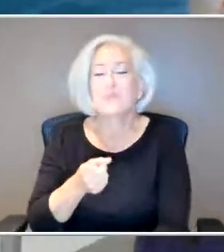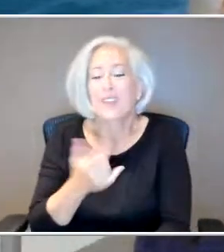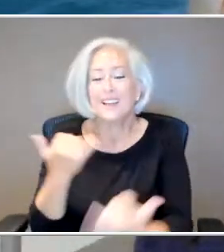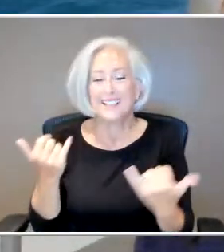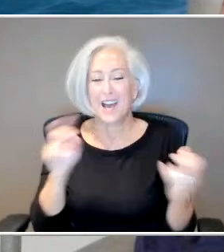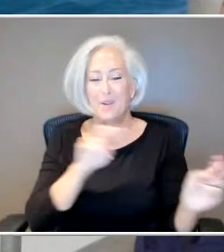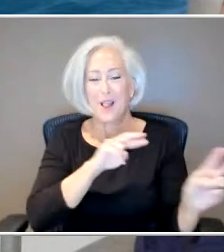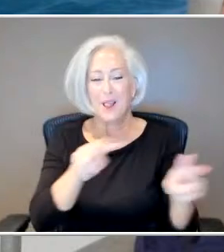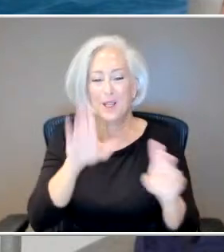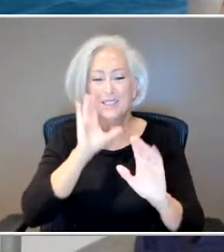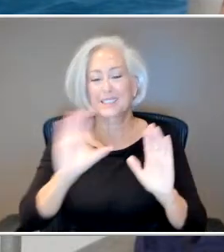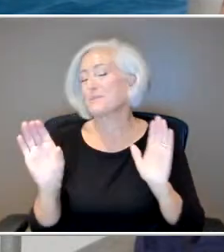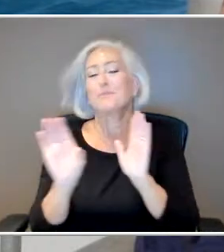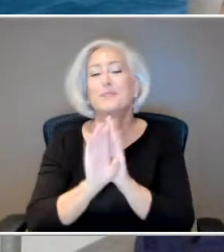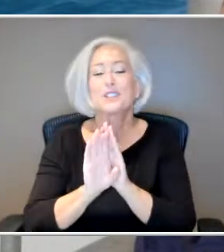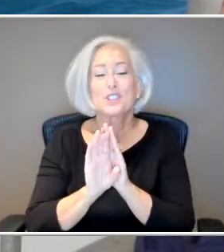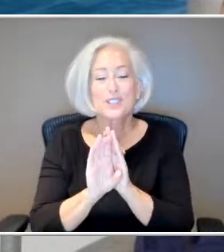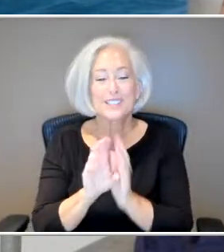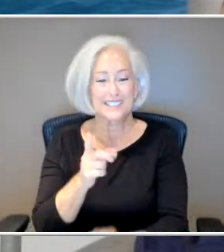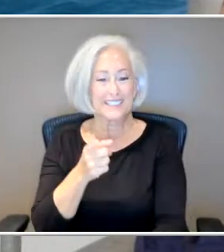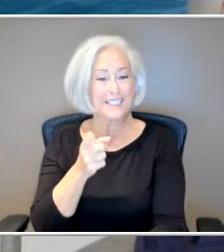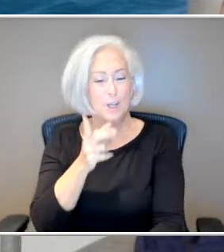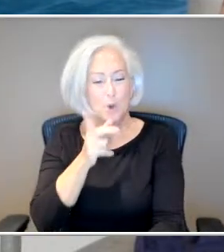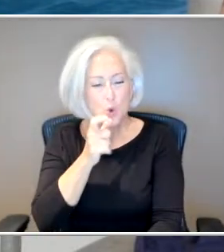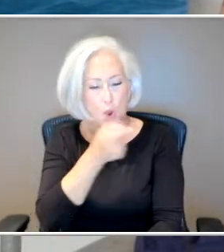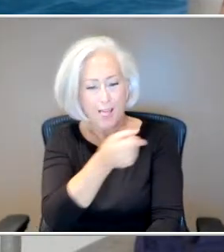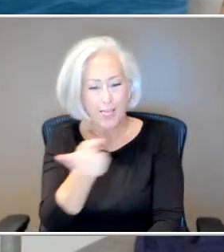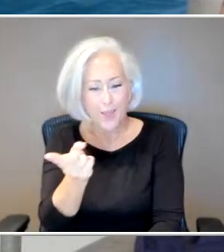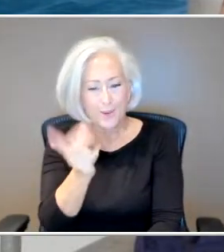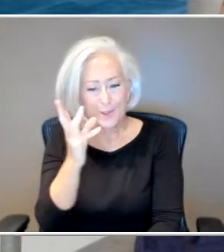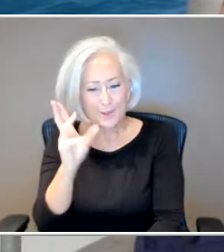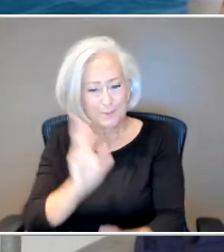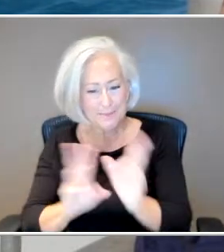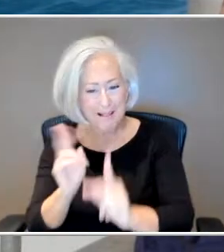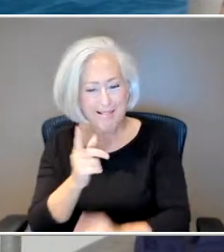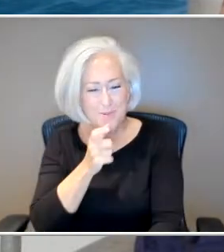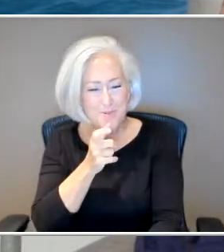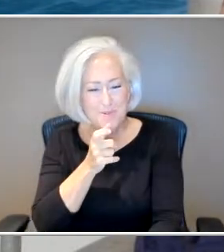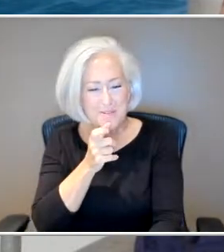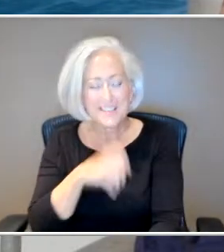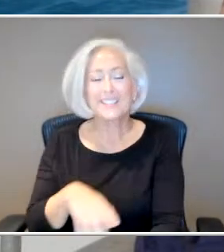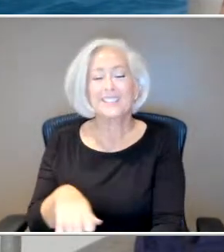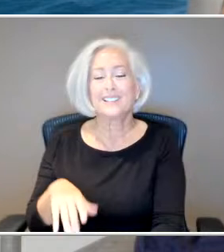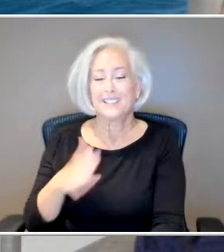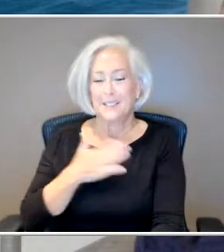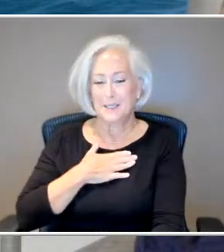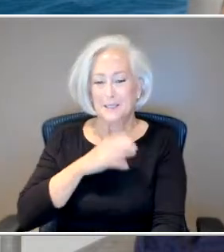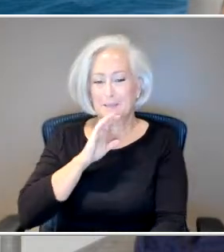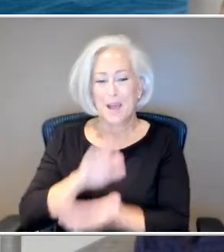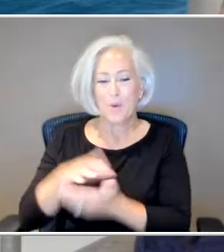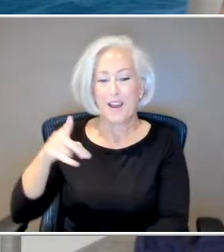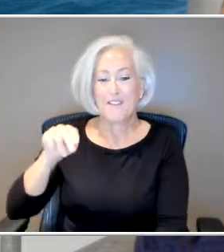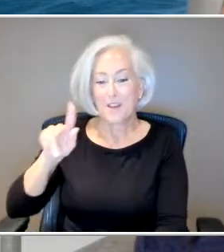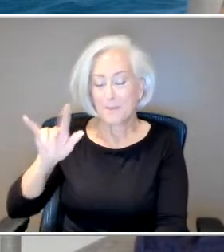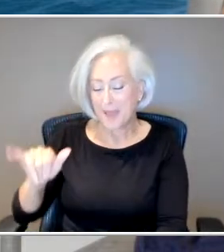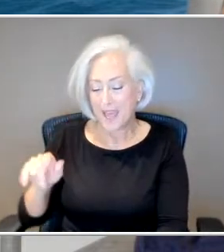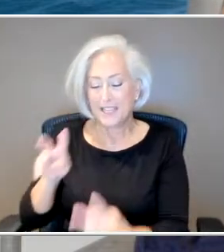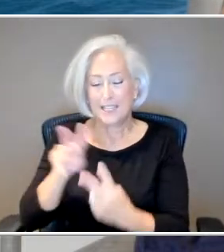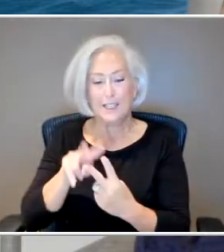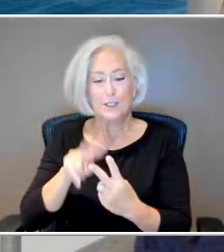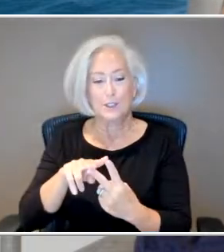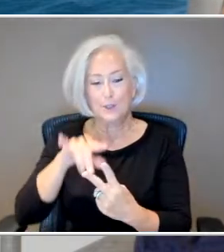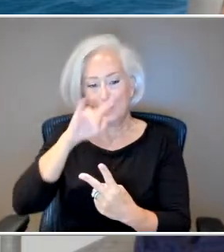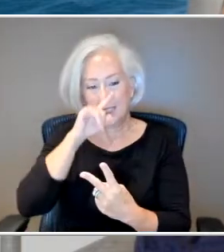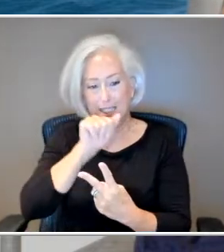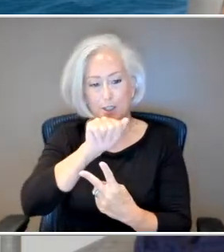know that you've had, who are these lovely people? Well, that is my wife, Patty, and my two children, Austin